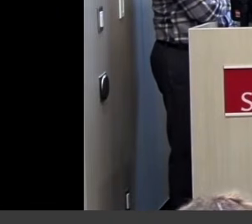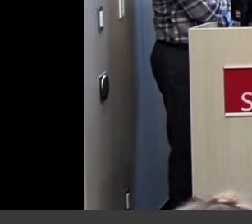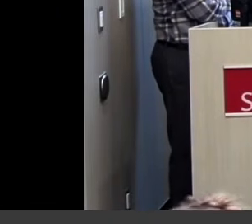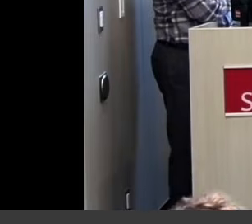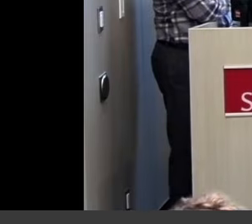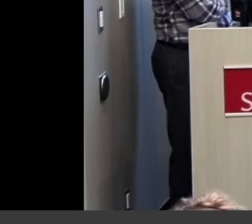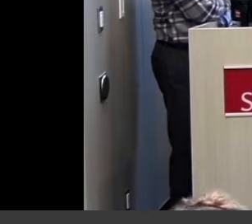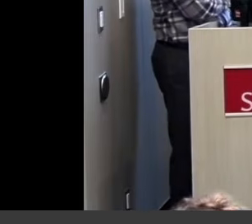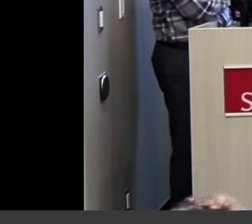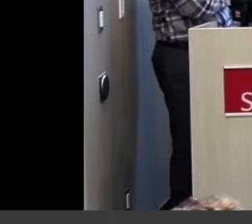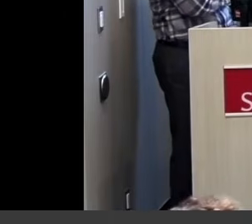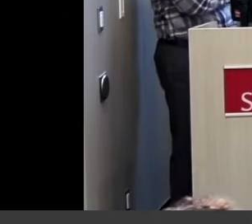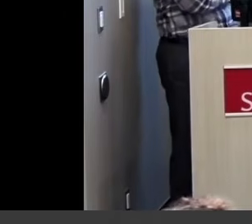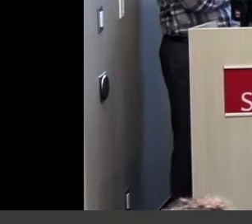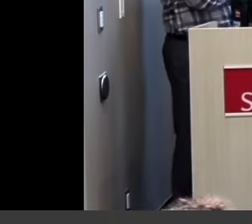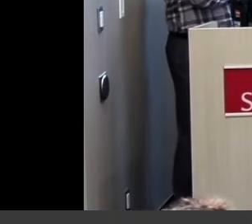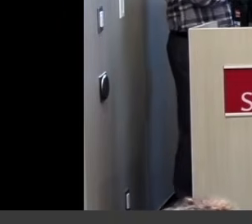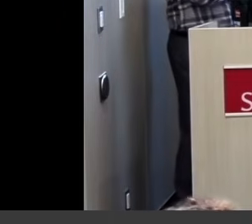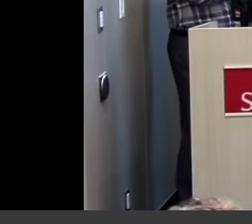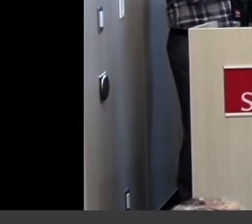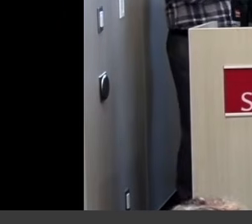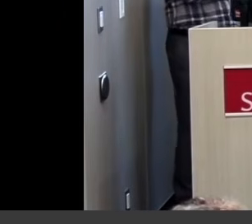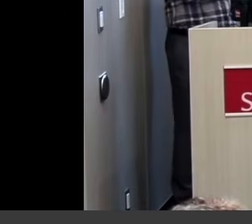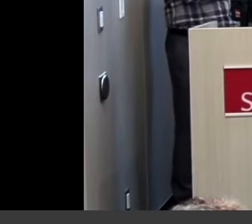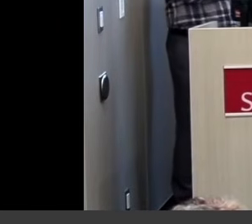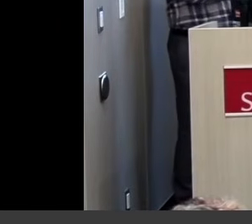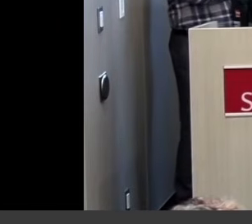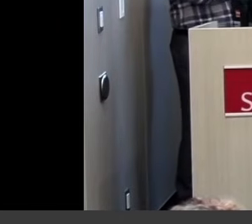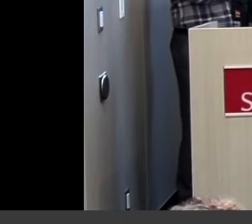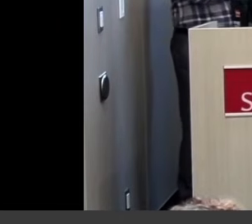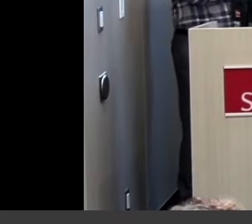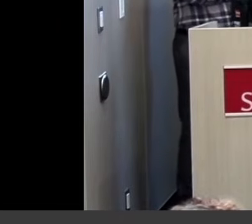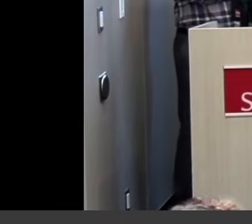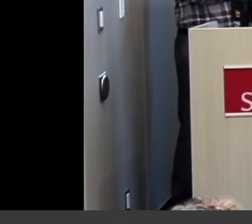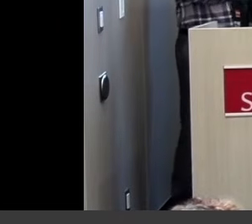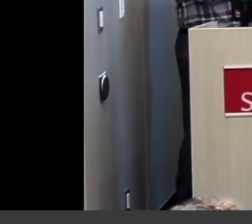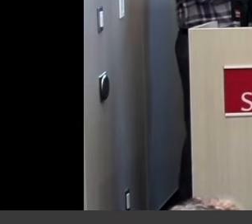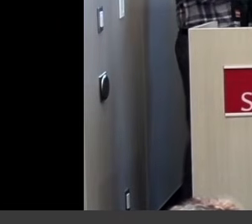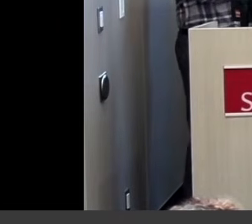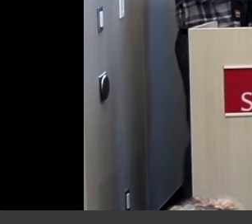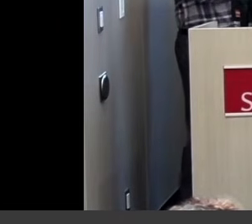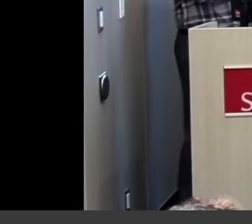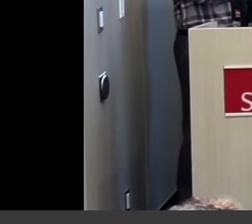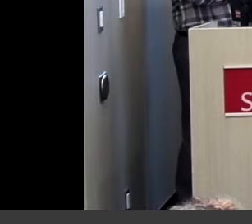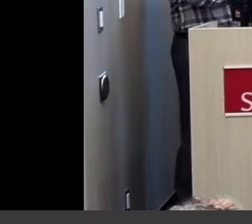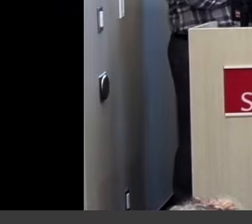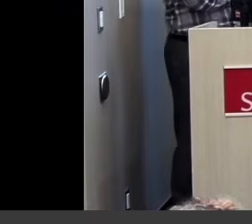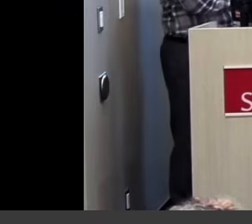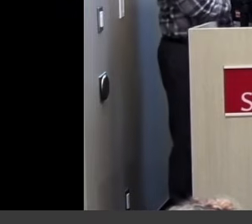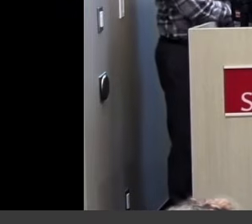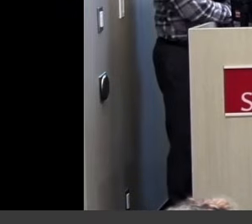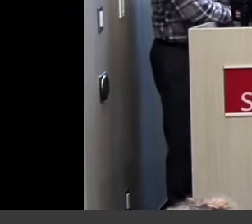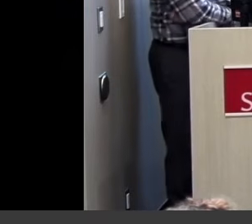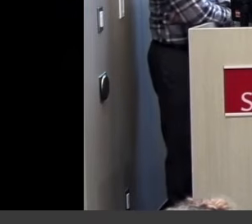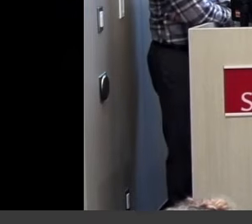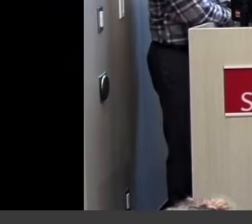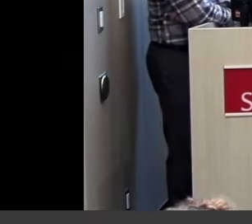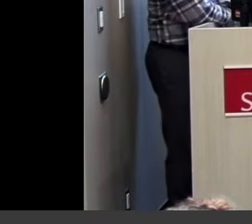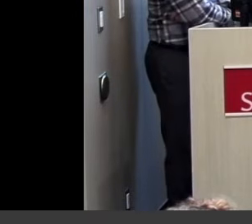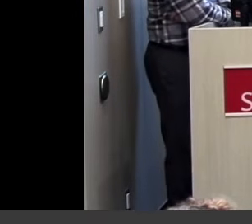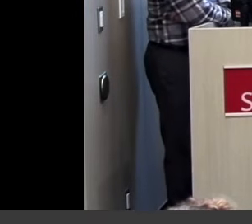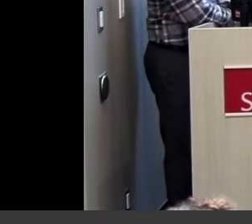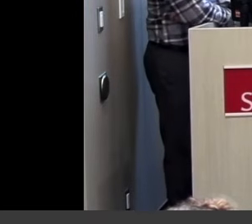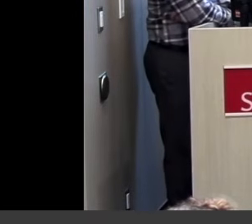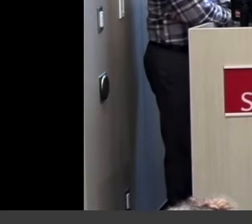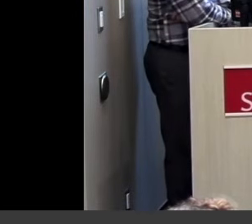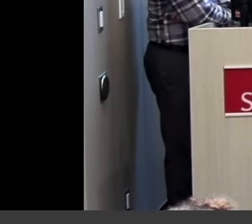have a paper that we're presenting at a conference in July, an IEEE conference, that shows the detection piece is there.